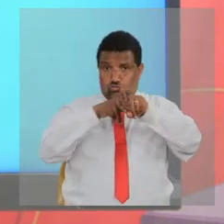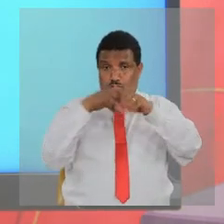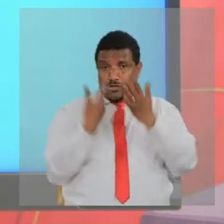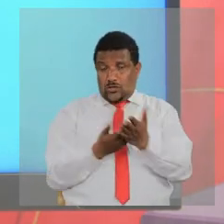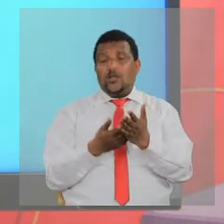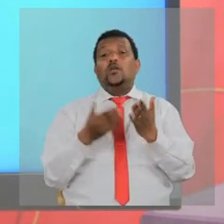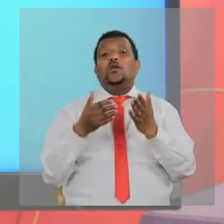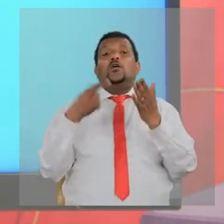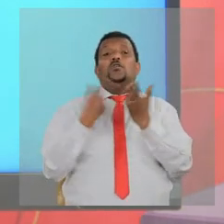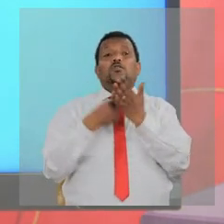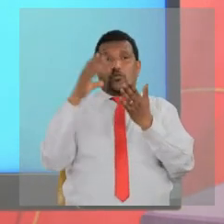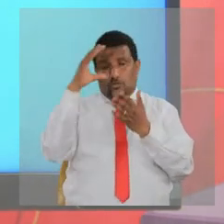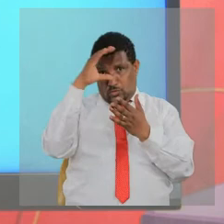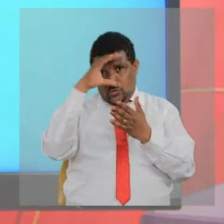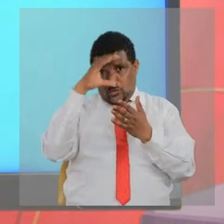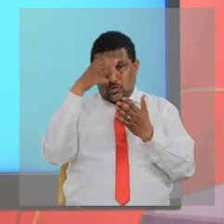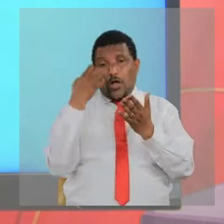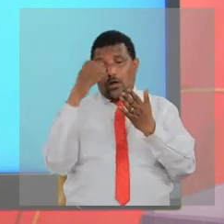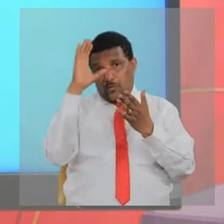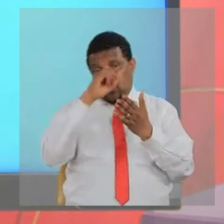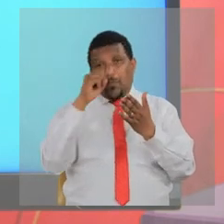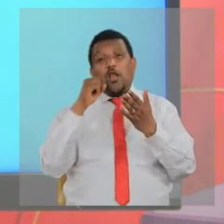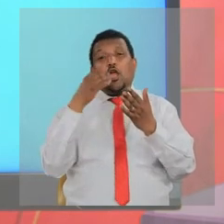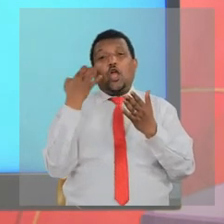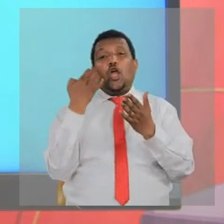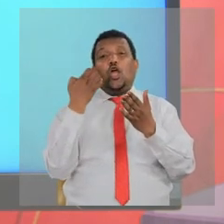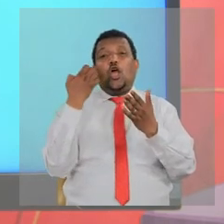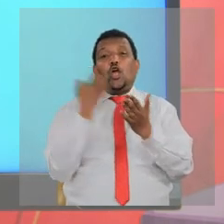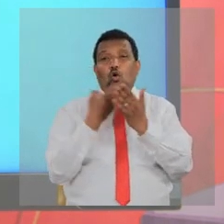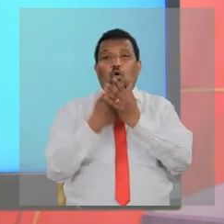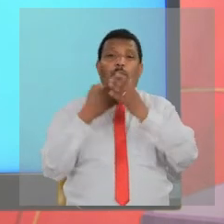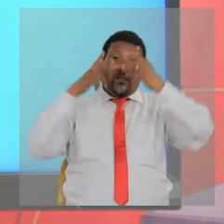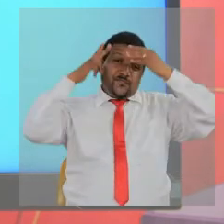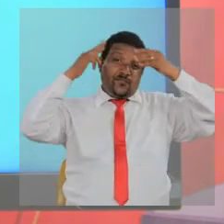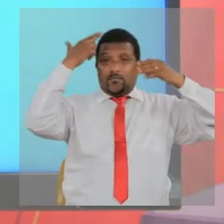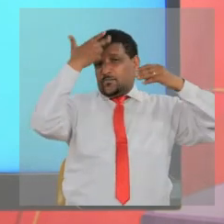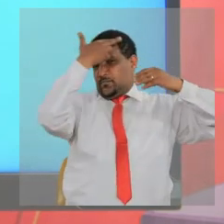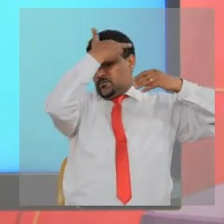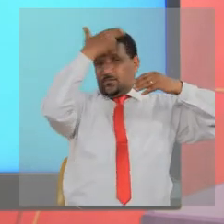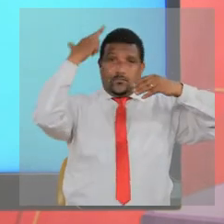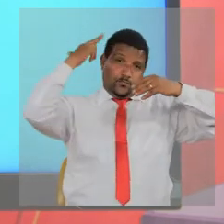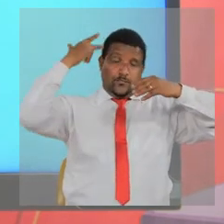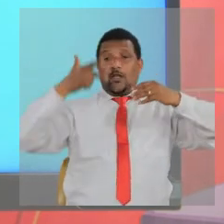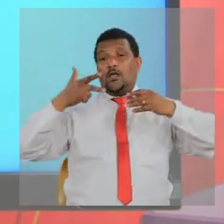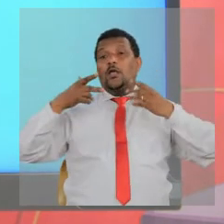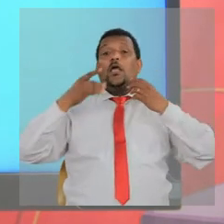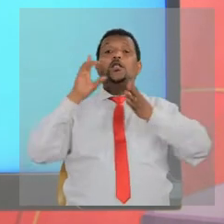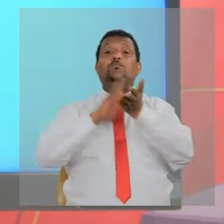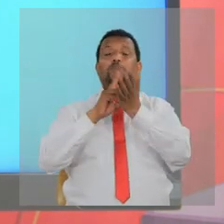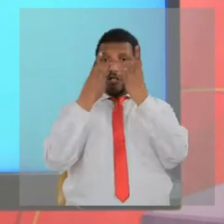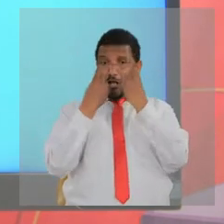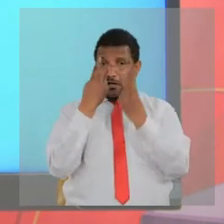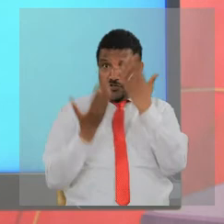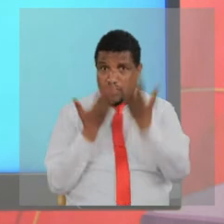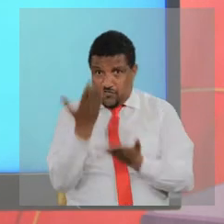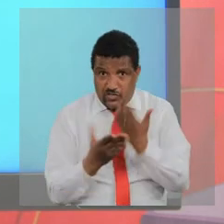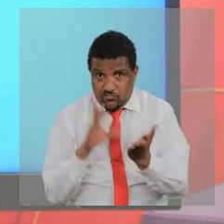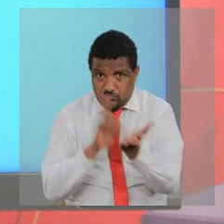this hypothetical economy are haircuts and medical services. Now,